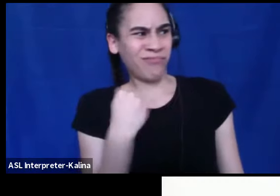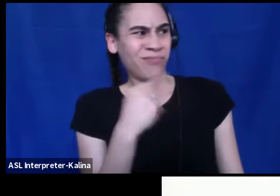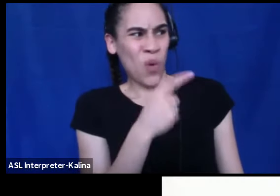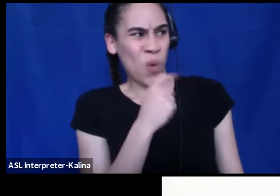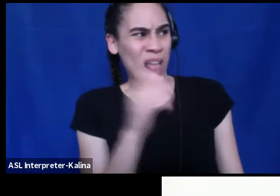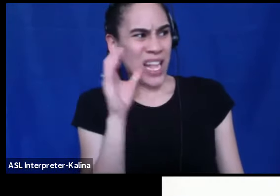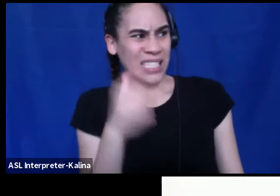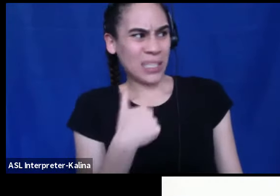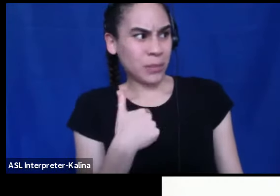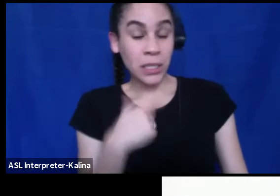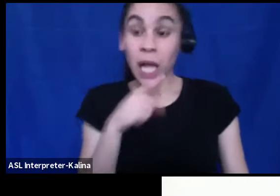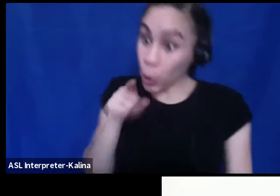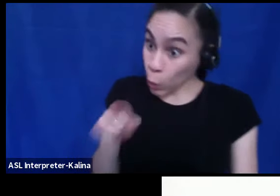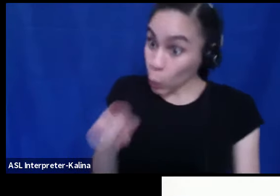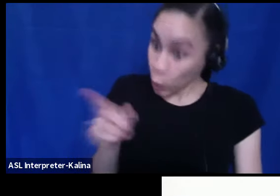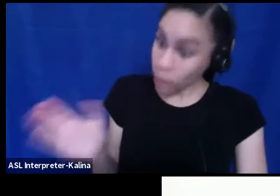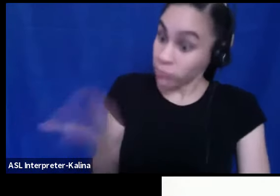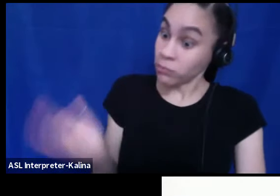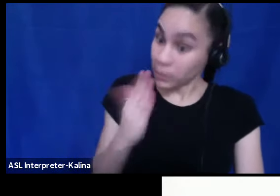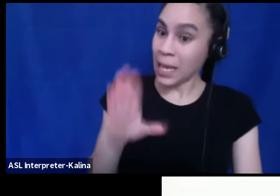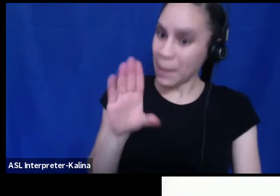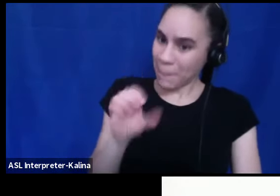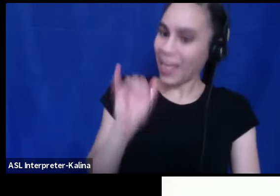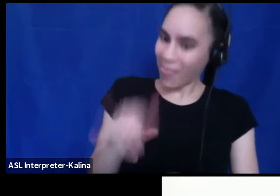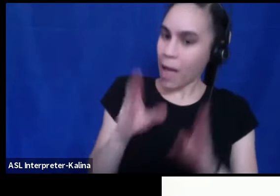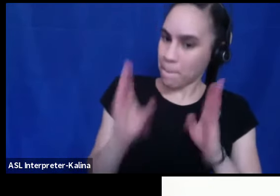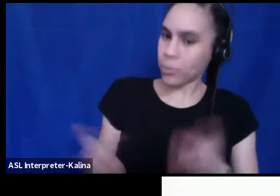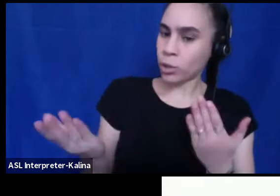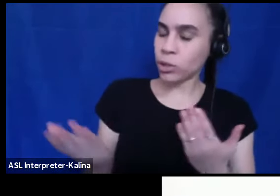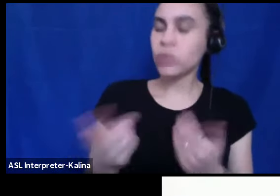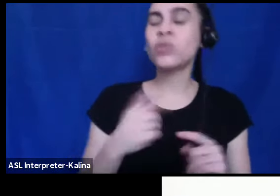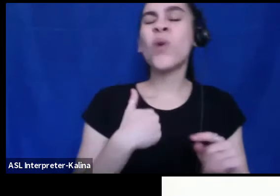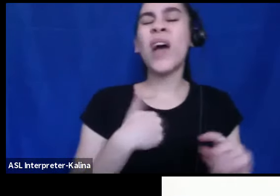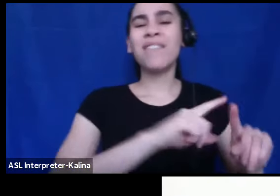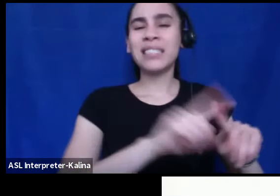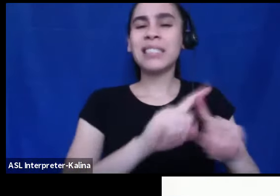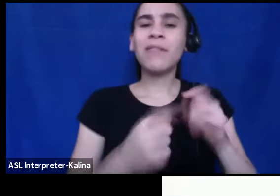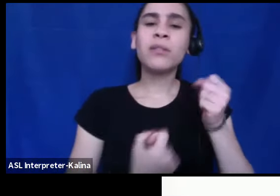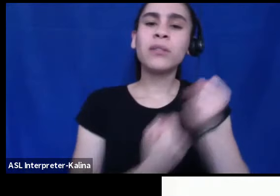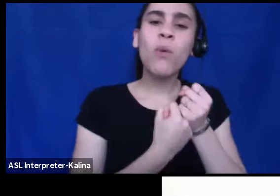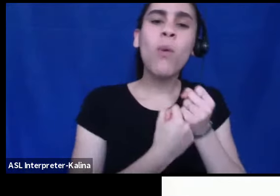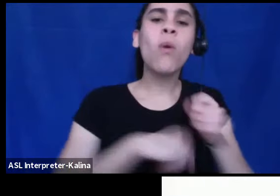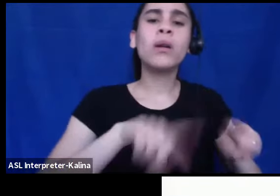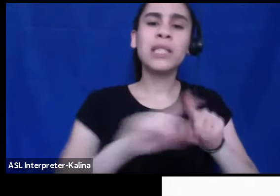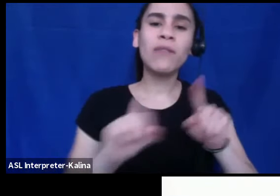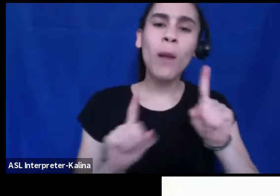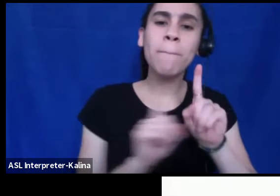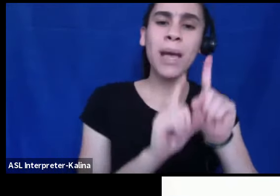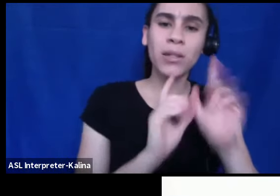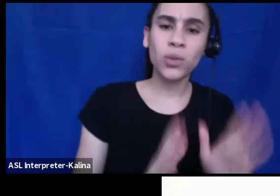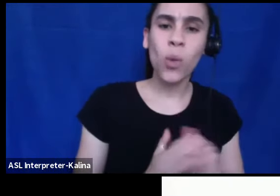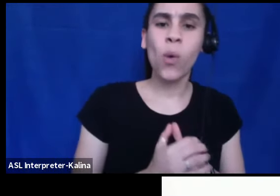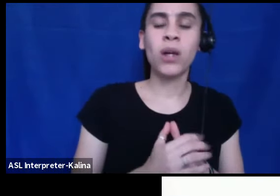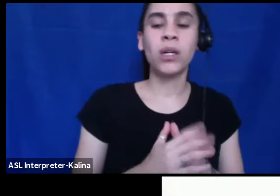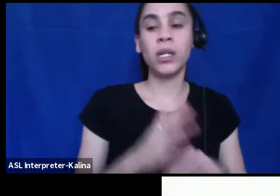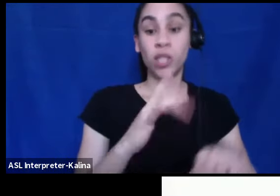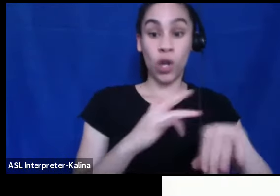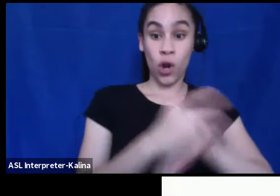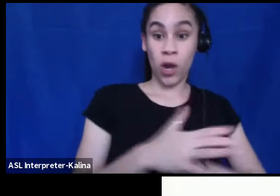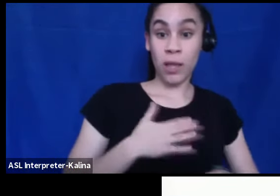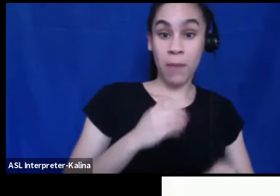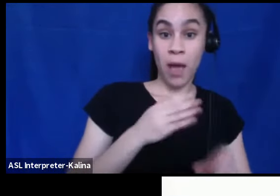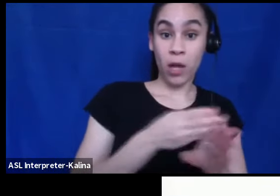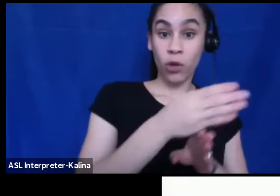So with a lot of support from different mentors, and early in my career, I was grateful that I really surrounded myself